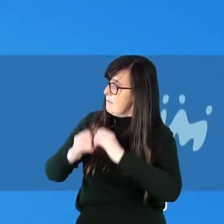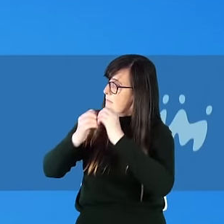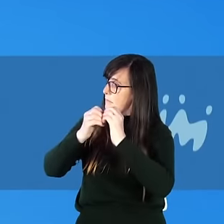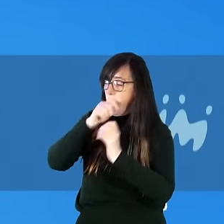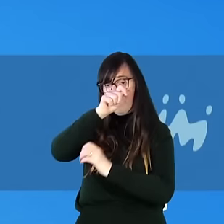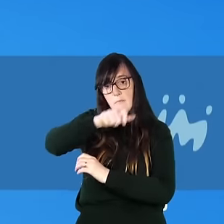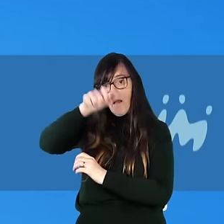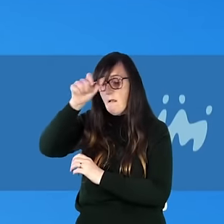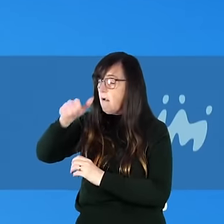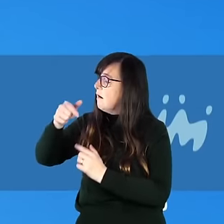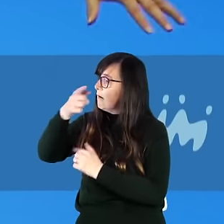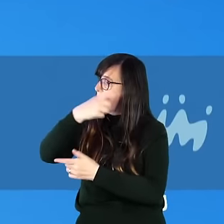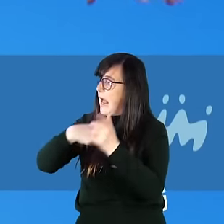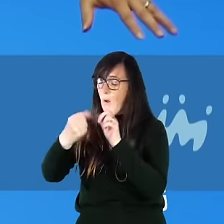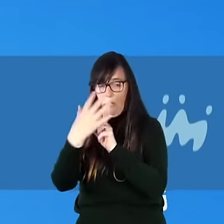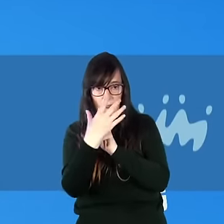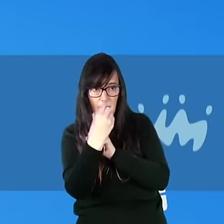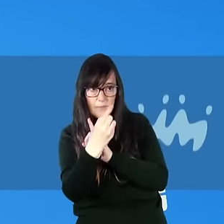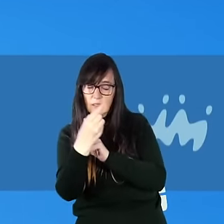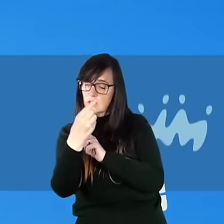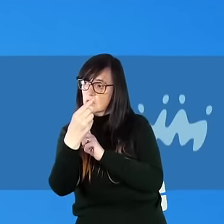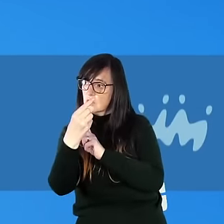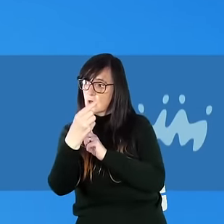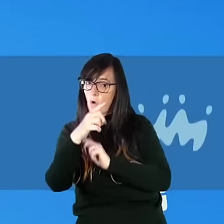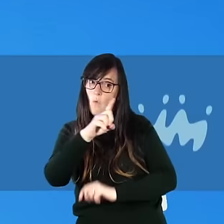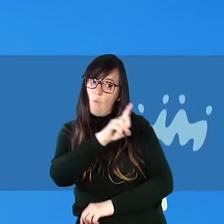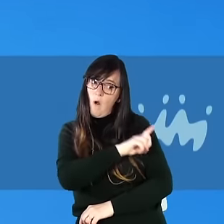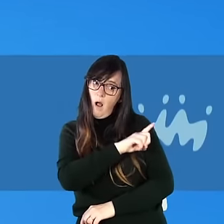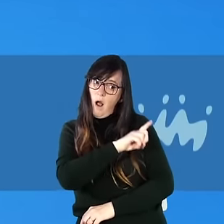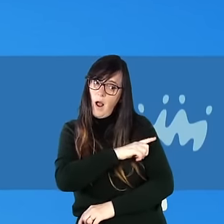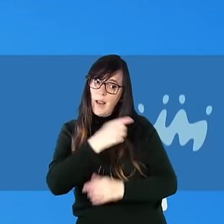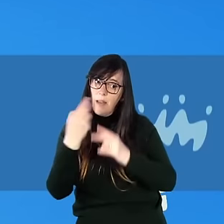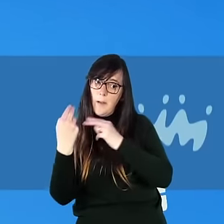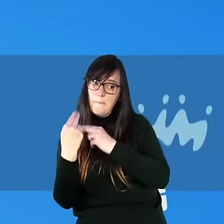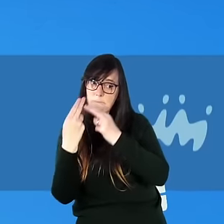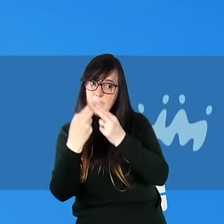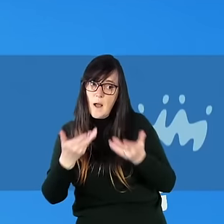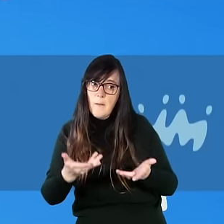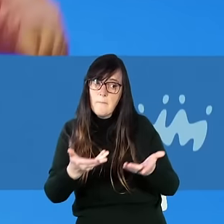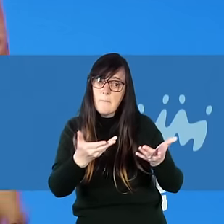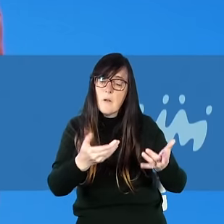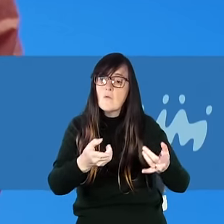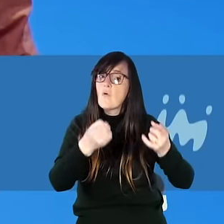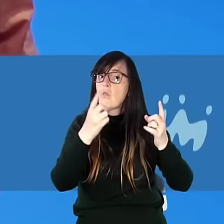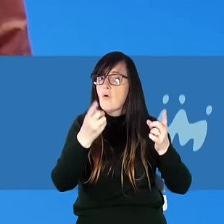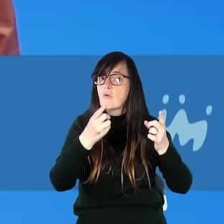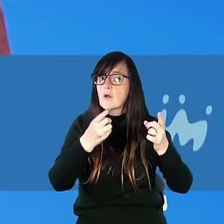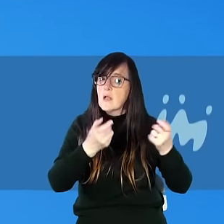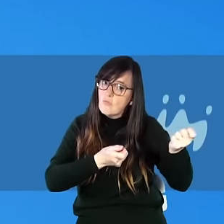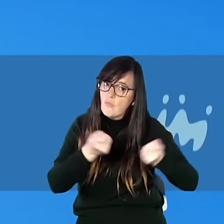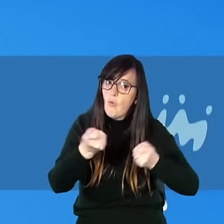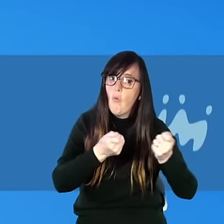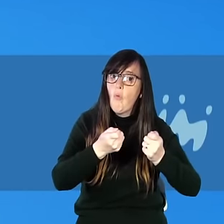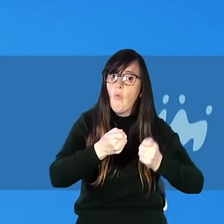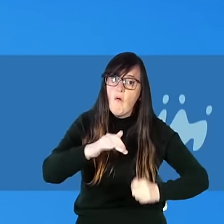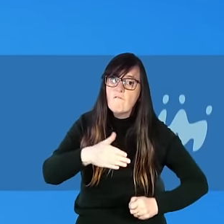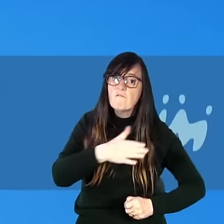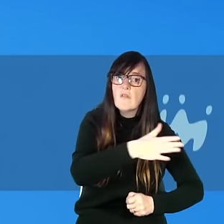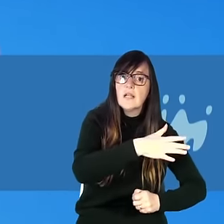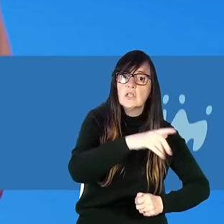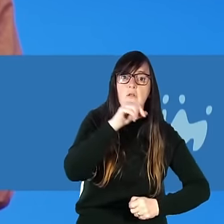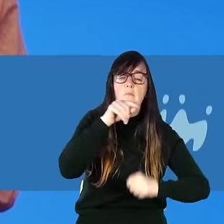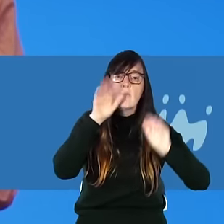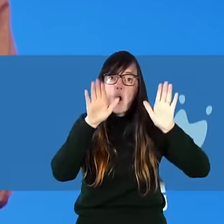may rule over the fish of the sea and the birds in the sky." And this theme of authority continues in verse